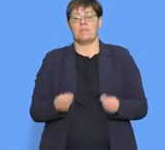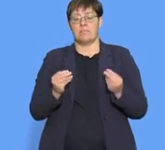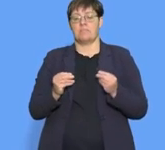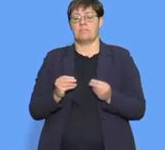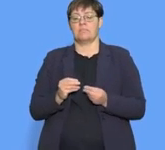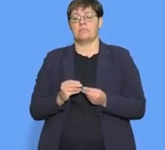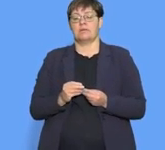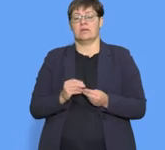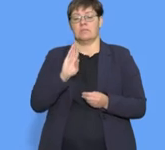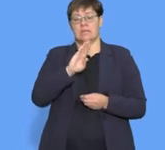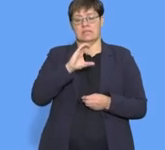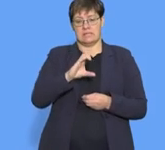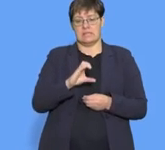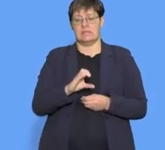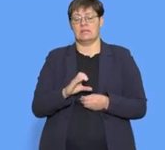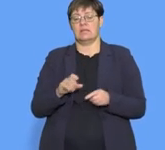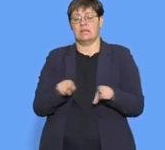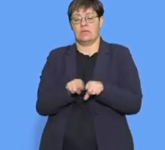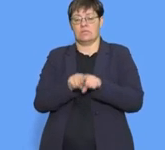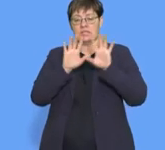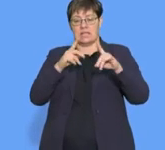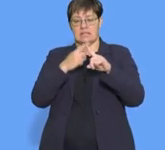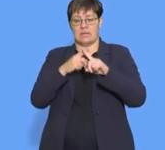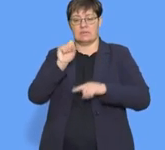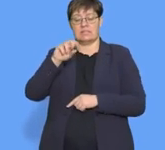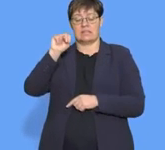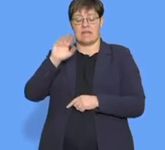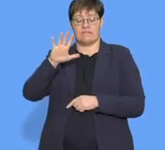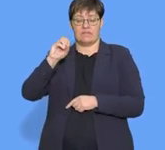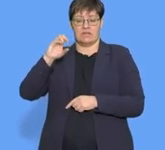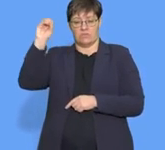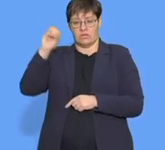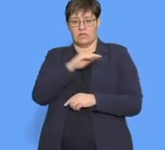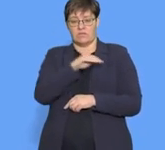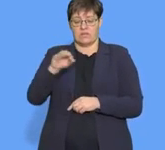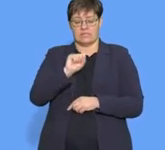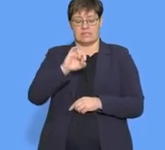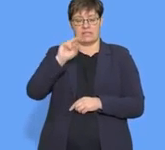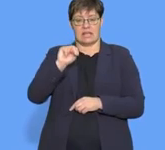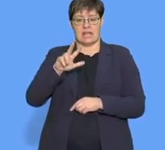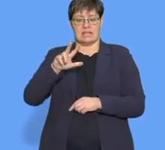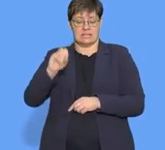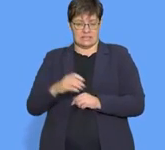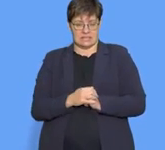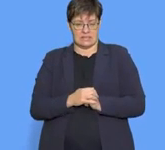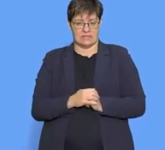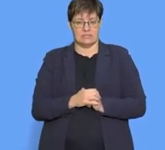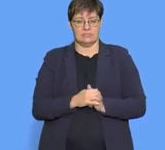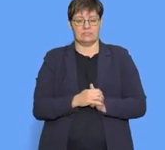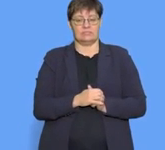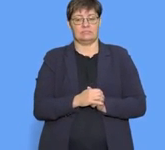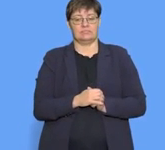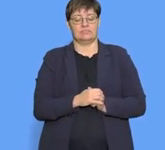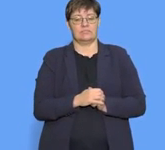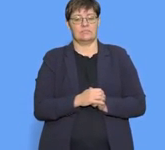And so we're going to end up with BC is equal to 10 times sine of 50 divided by sine of 80. We've just multiplied throughout